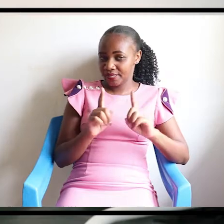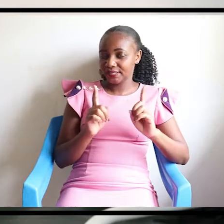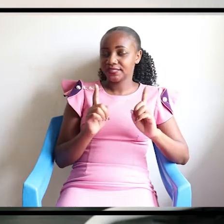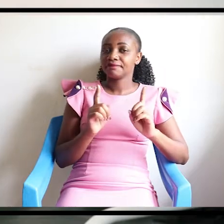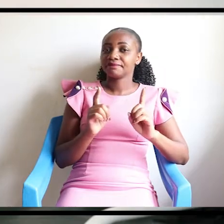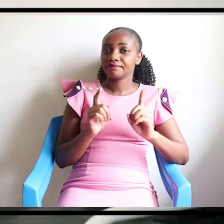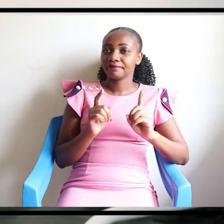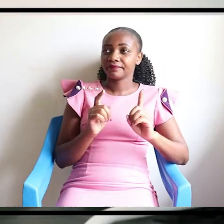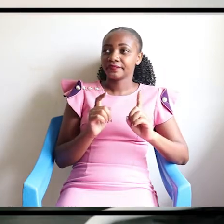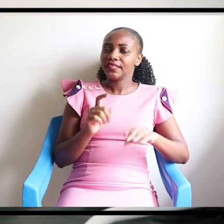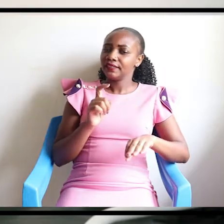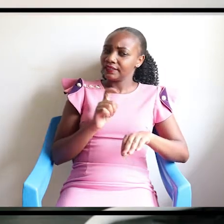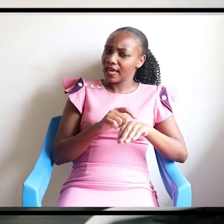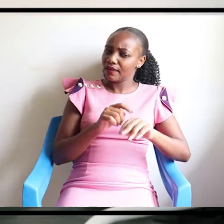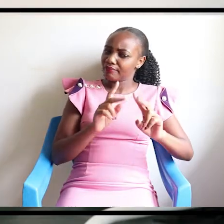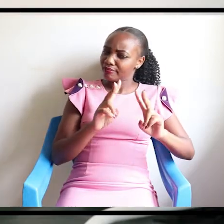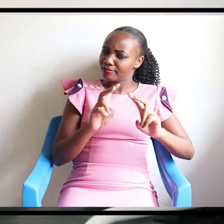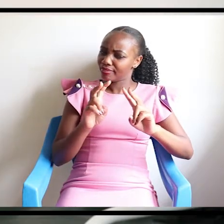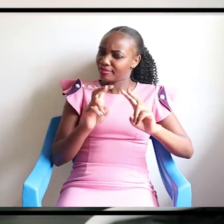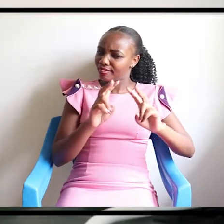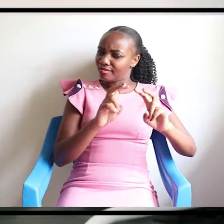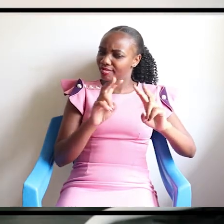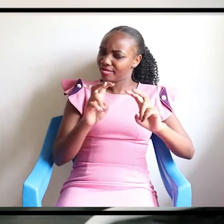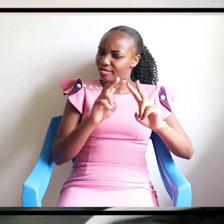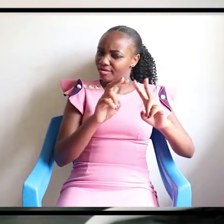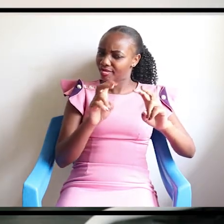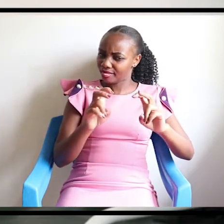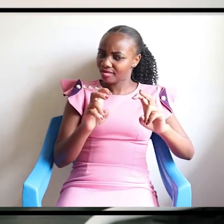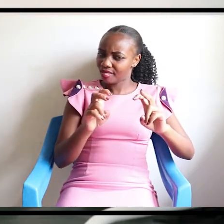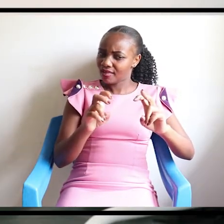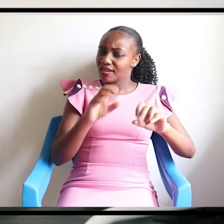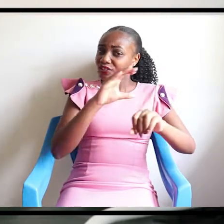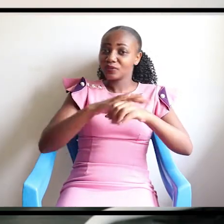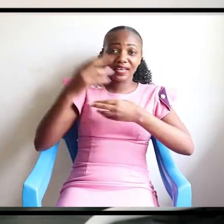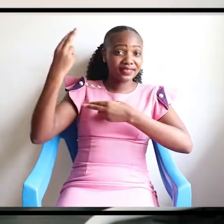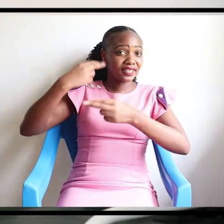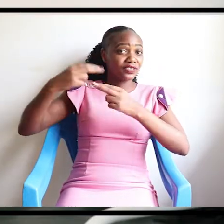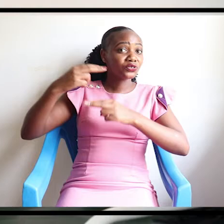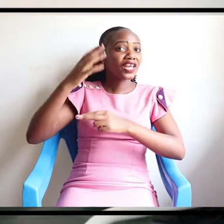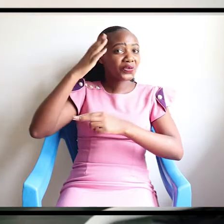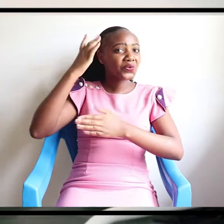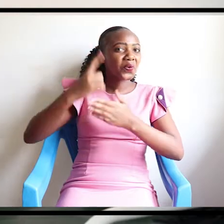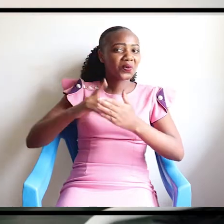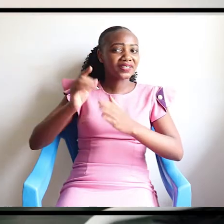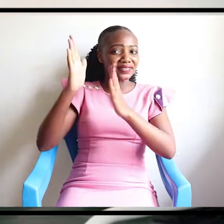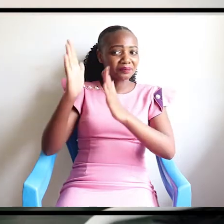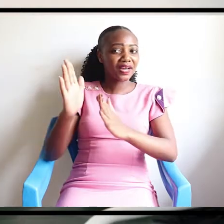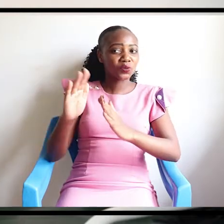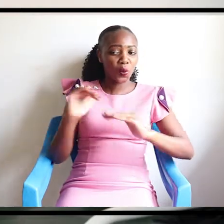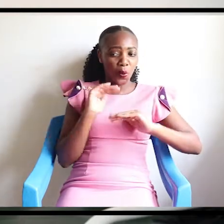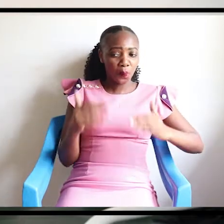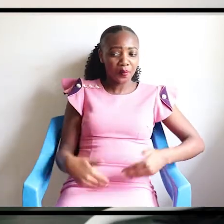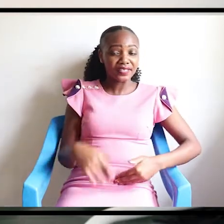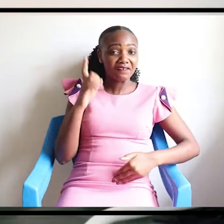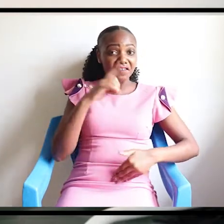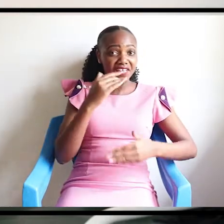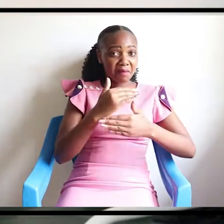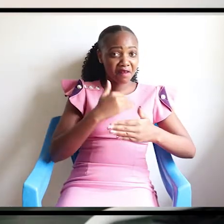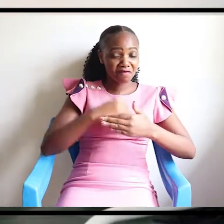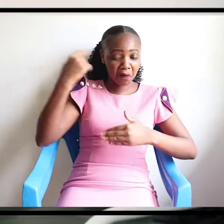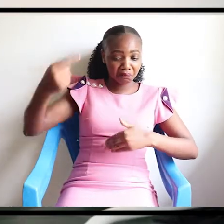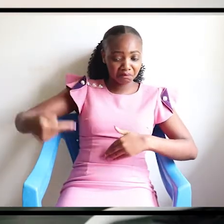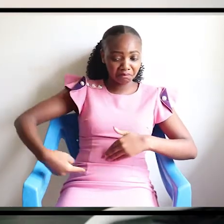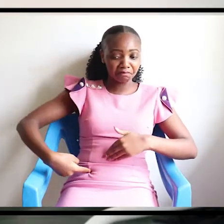you follow keenly, if you take history from this person, you will realize that she was already pregnant before she took the method. So again, it's